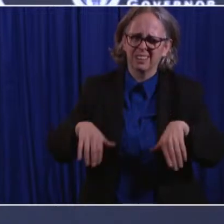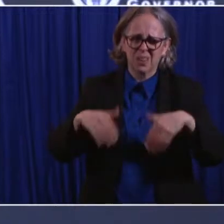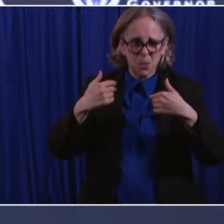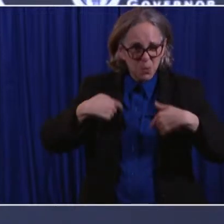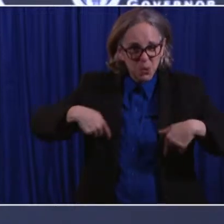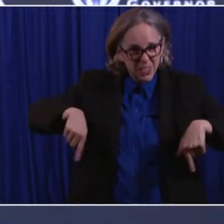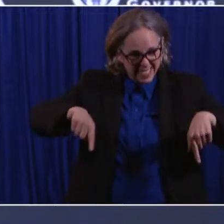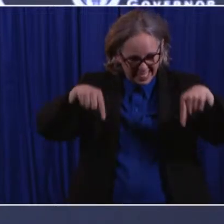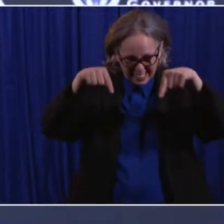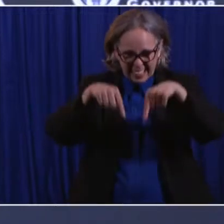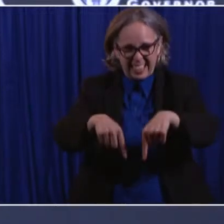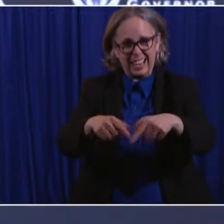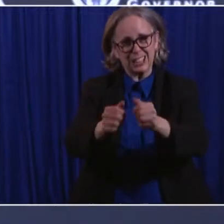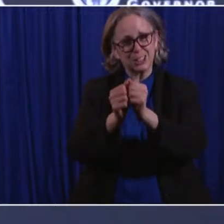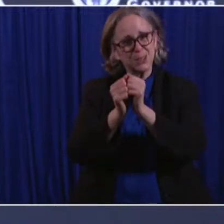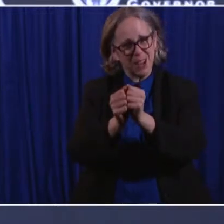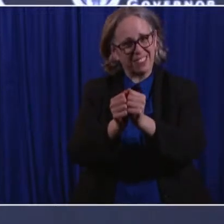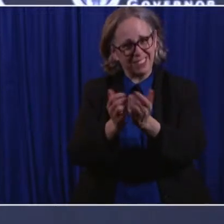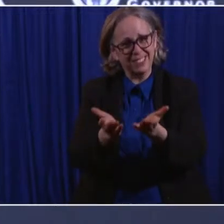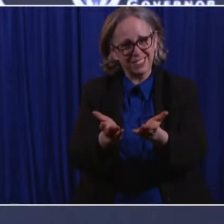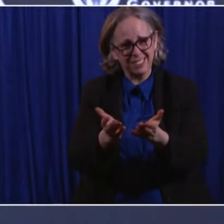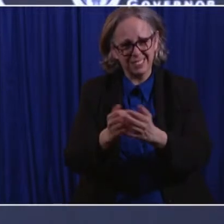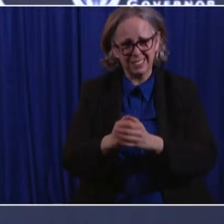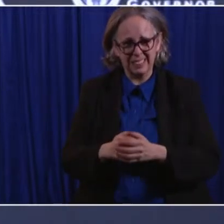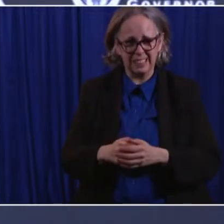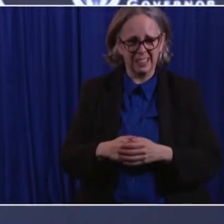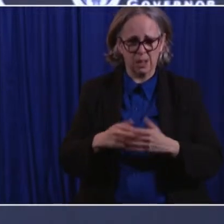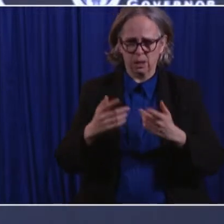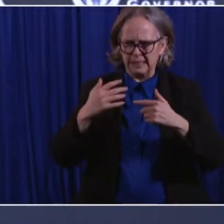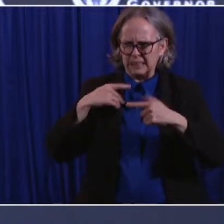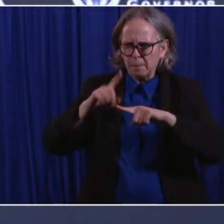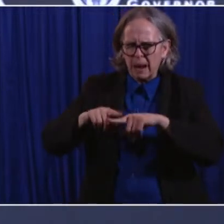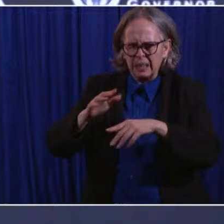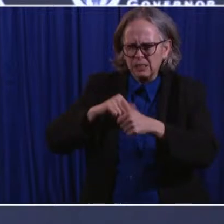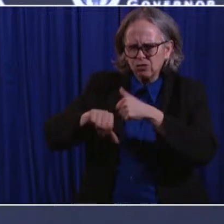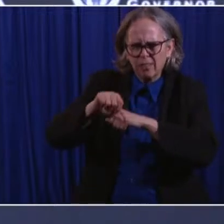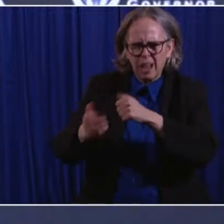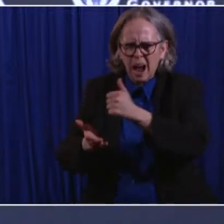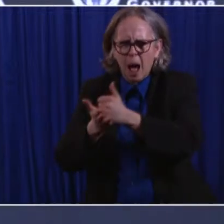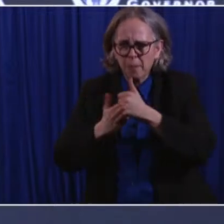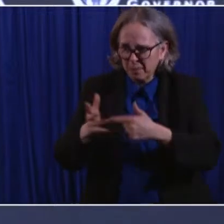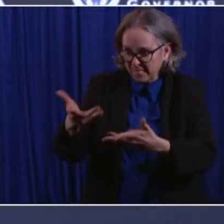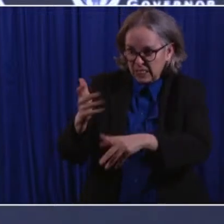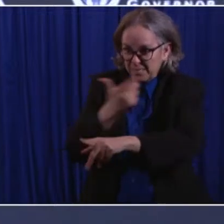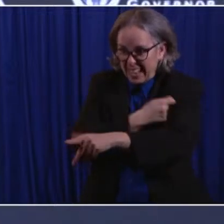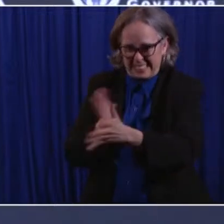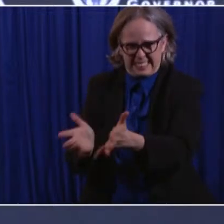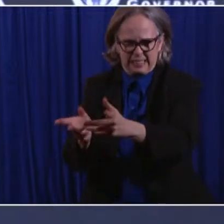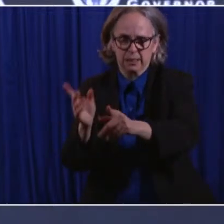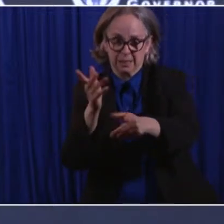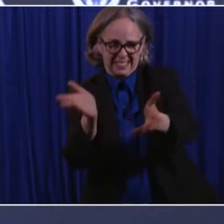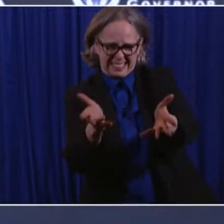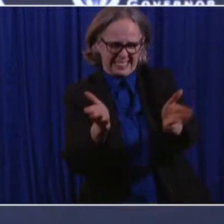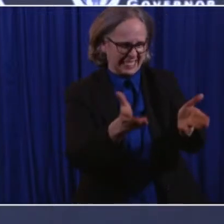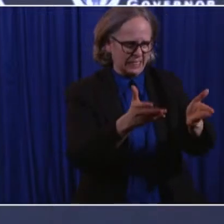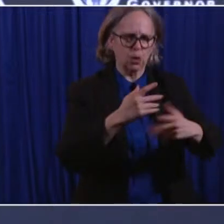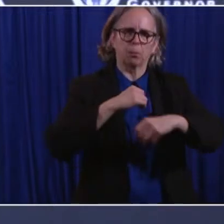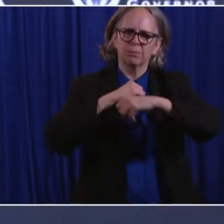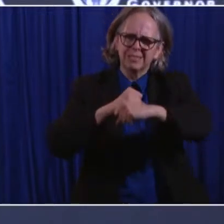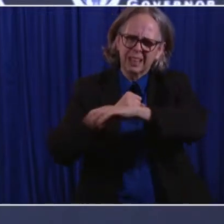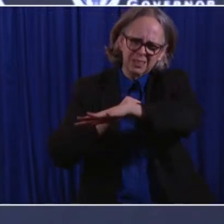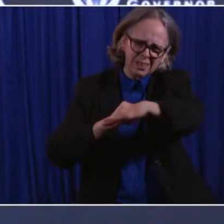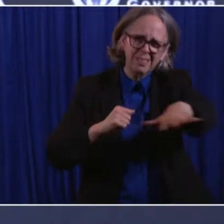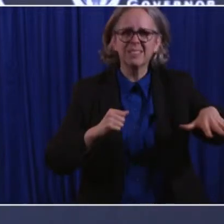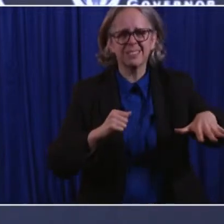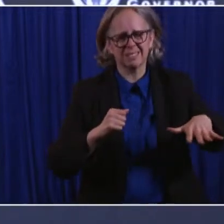on each other to knock this virus down. And the more of us that get vaccinated, better off that we're going to be. As far as